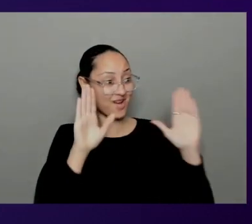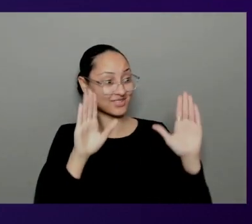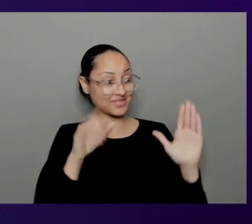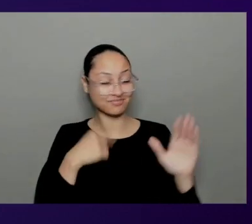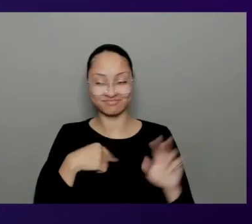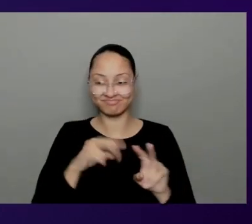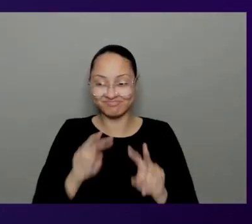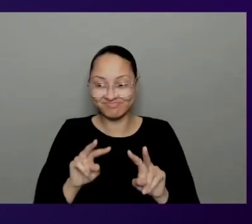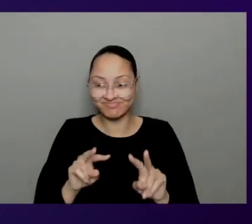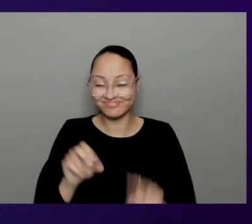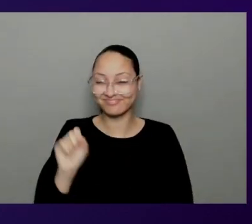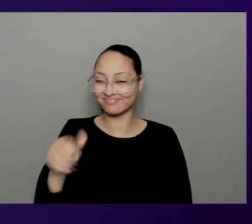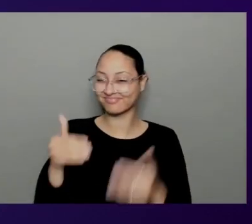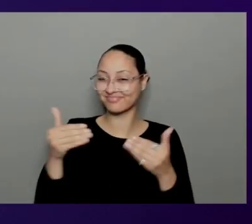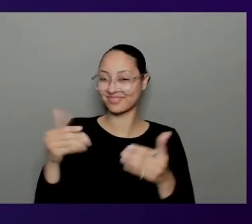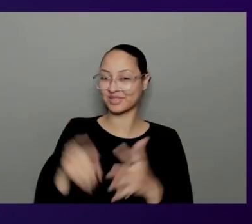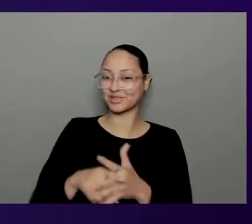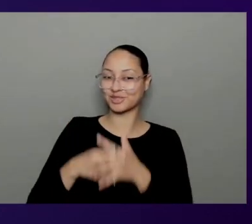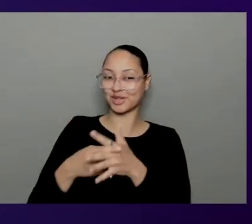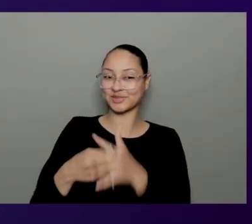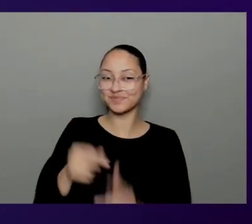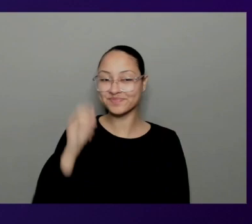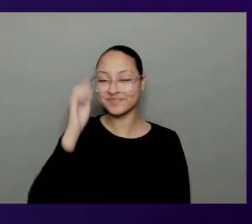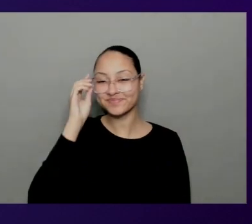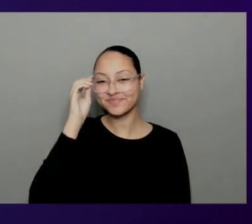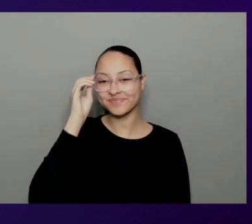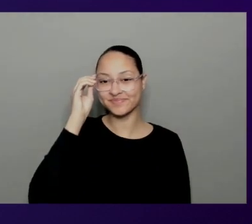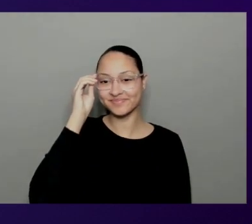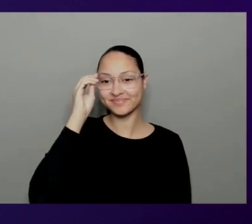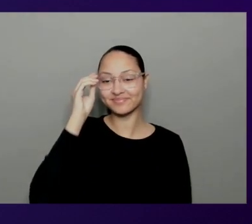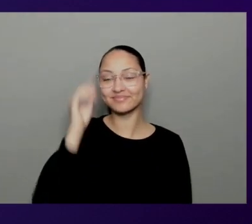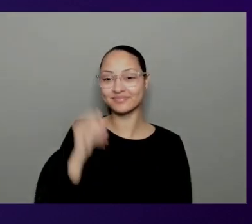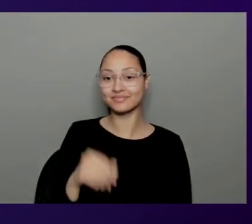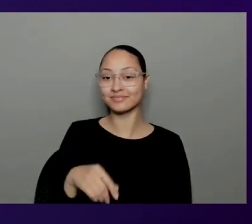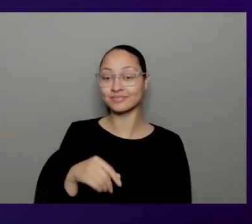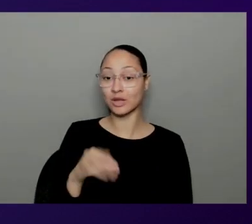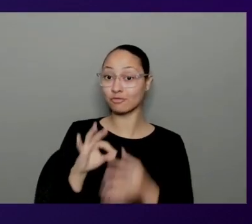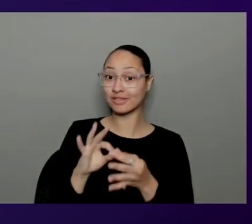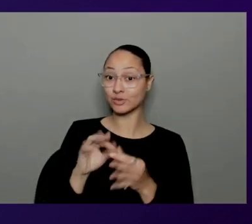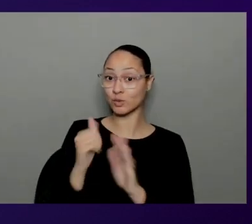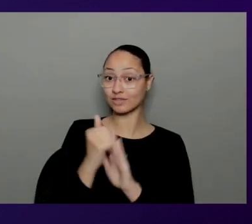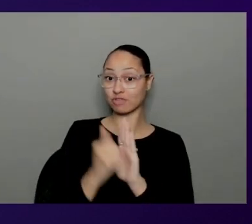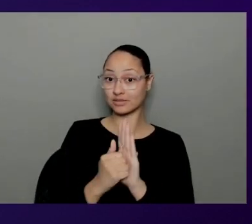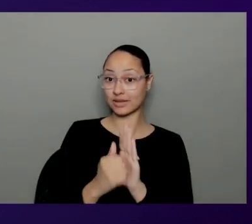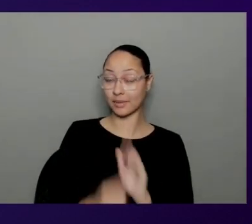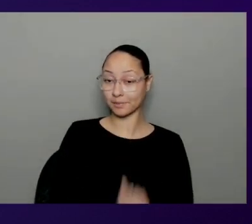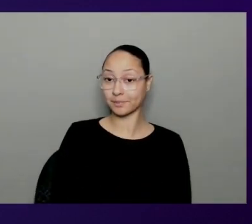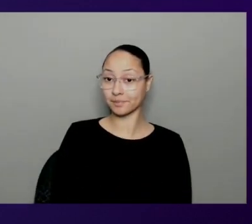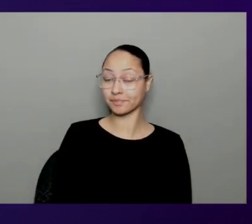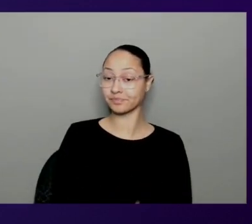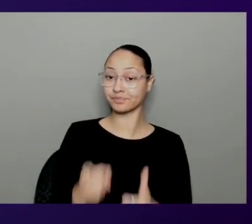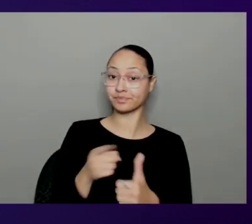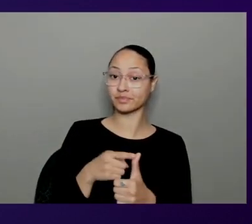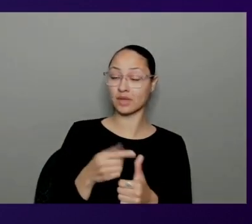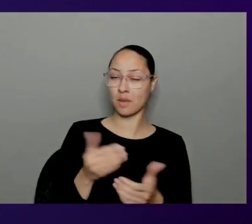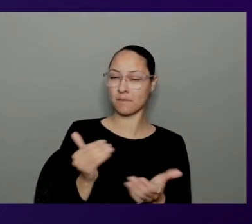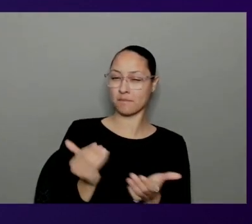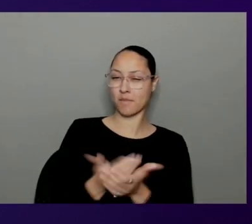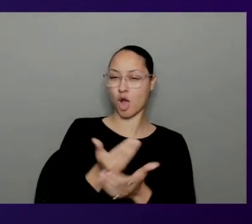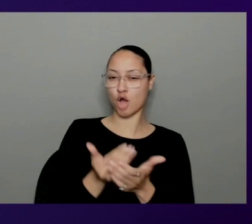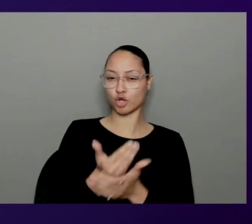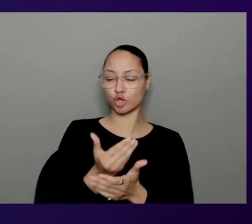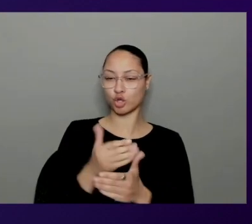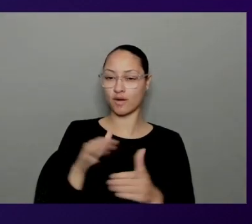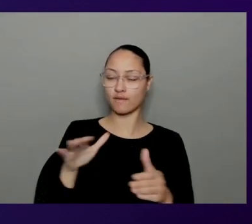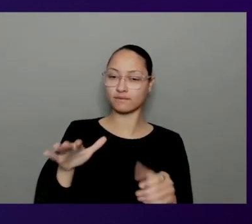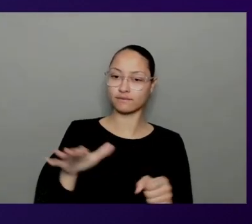into it. So speaking a little bit about the agenda, right? Modern full-stack application development. What does that